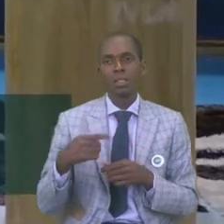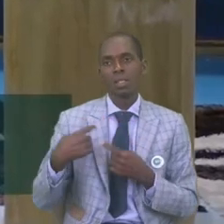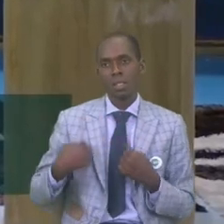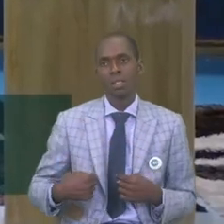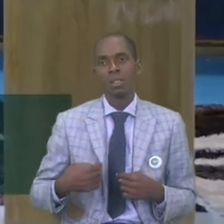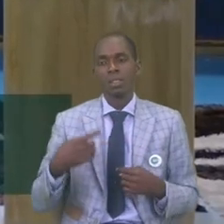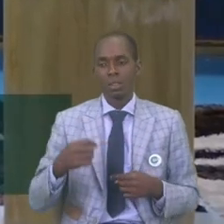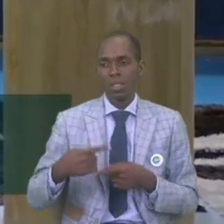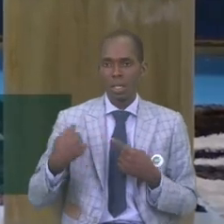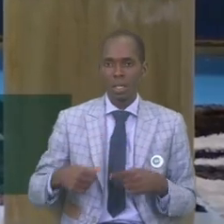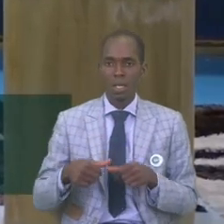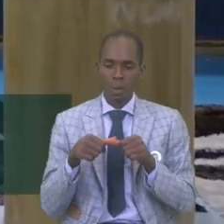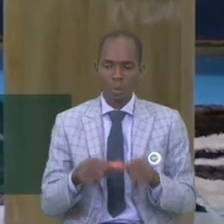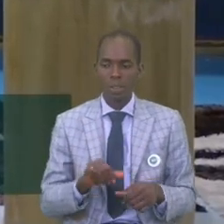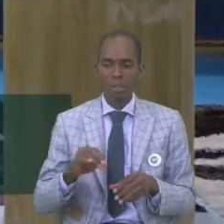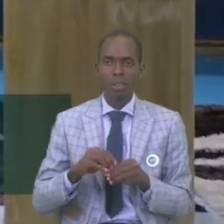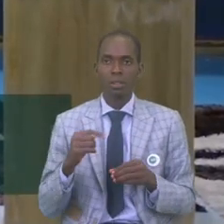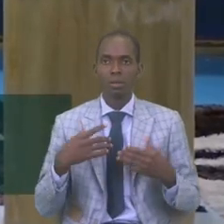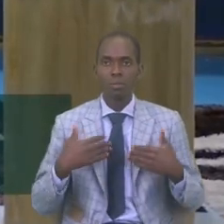the body. And